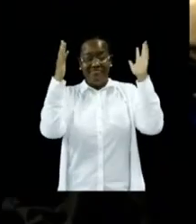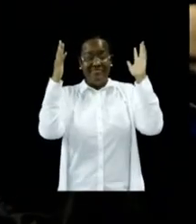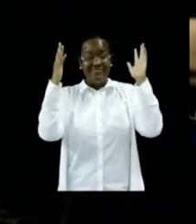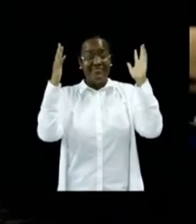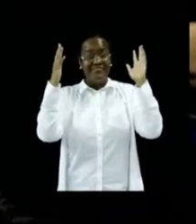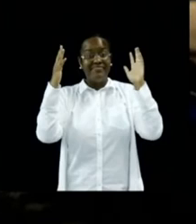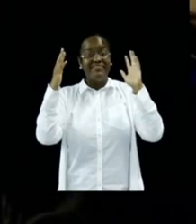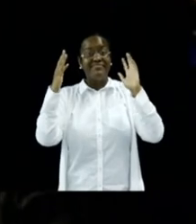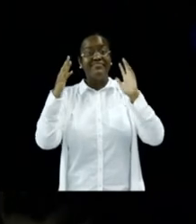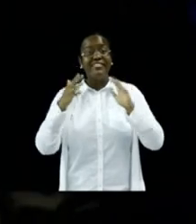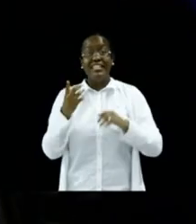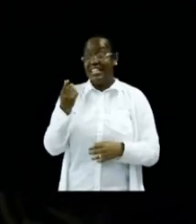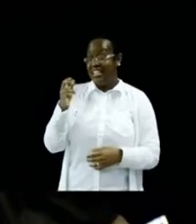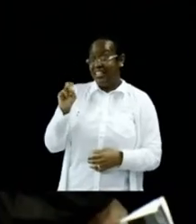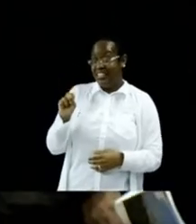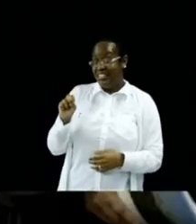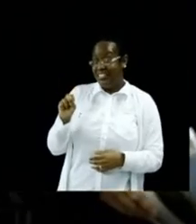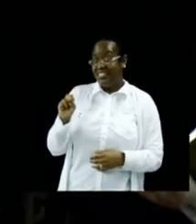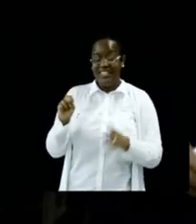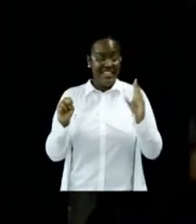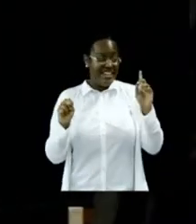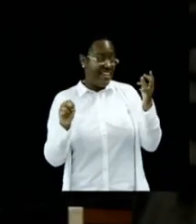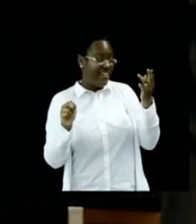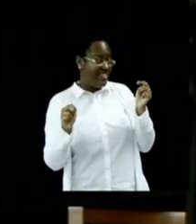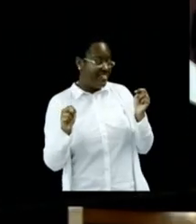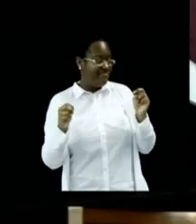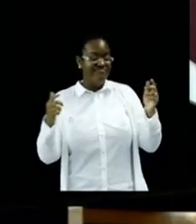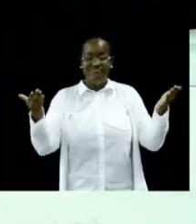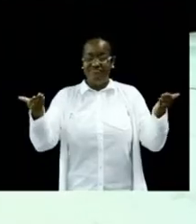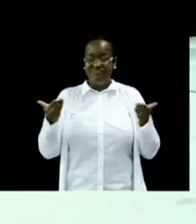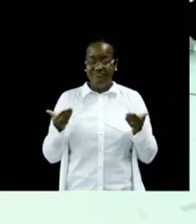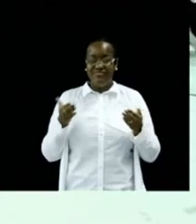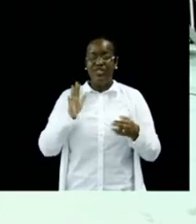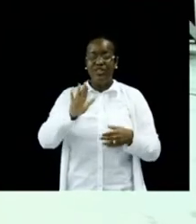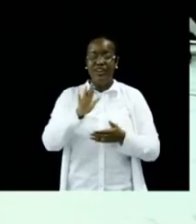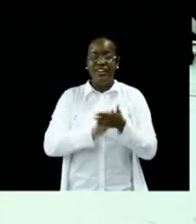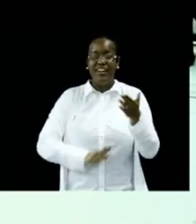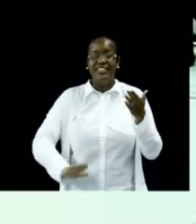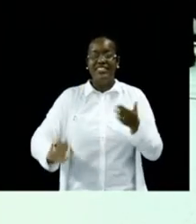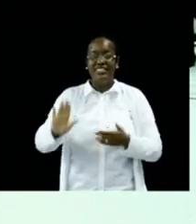Maddox and Dean Key, please present your college candidates.